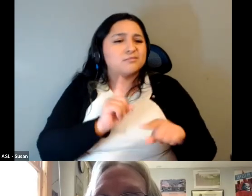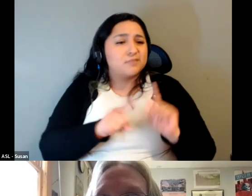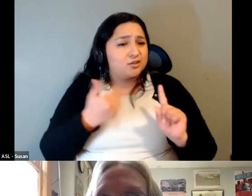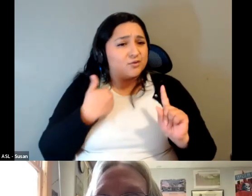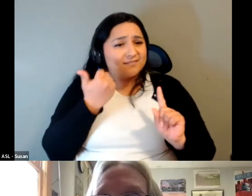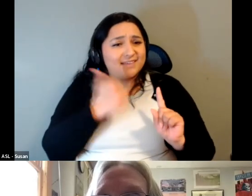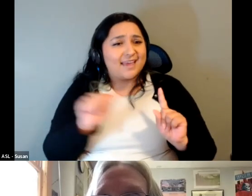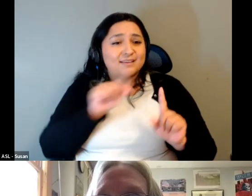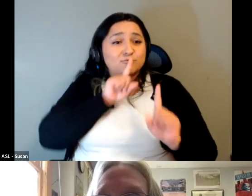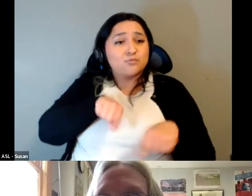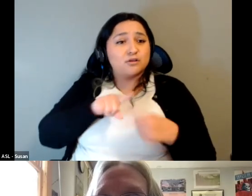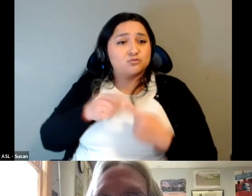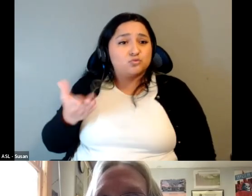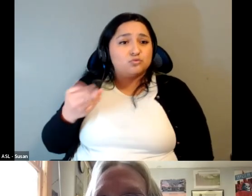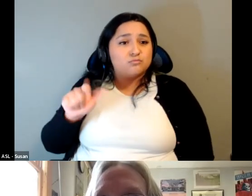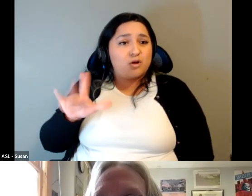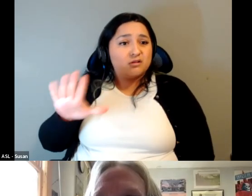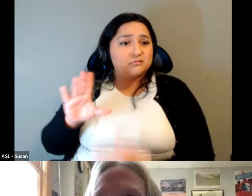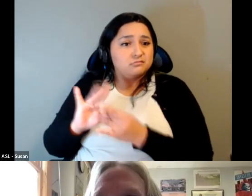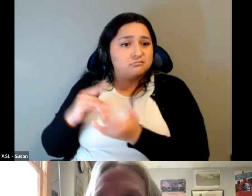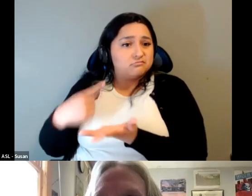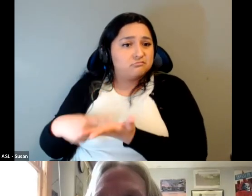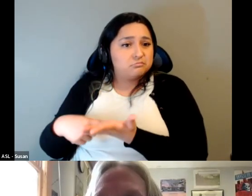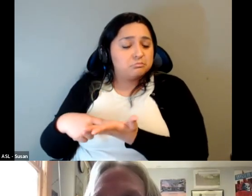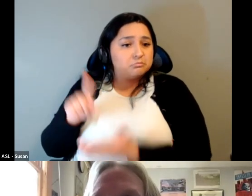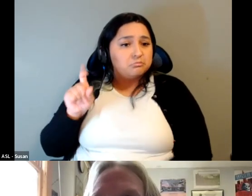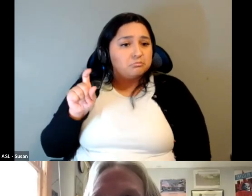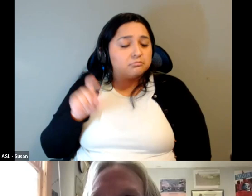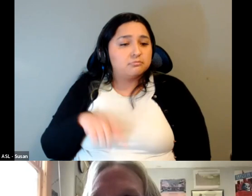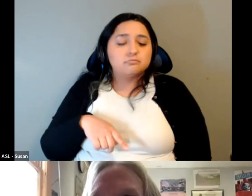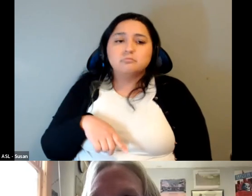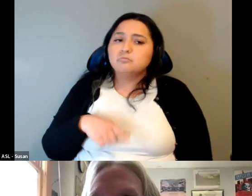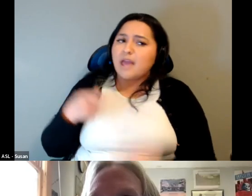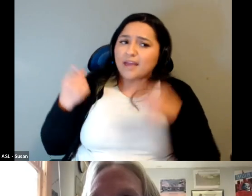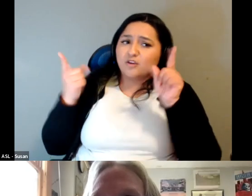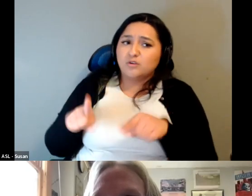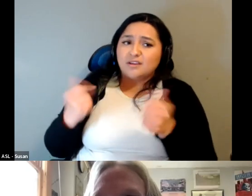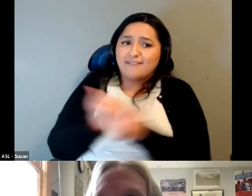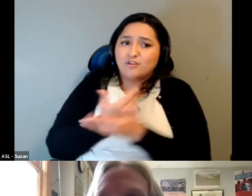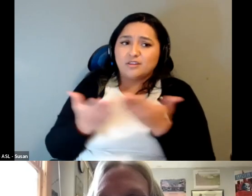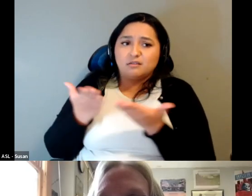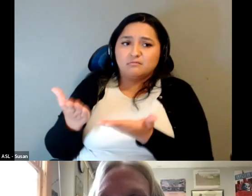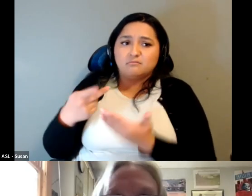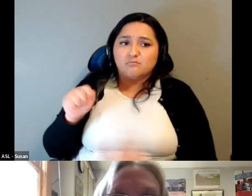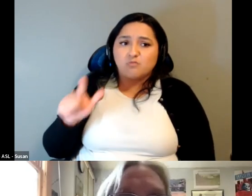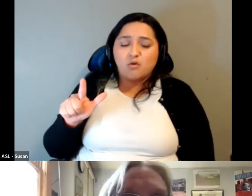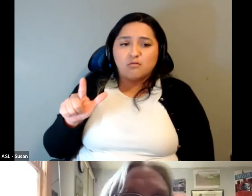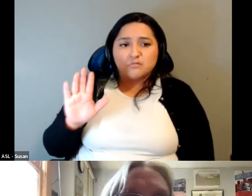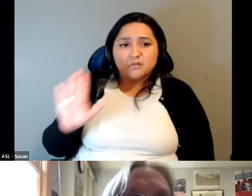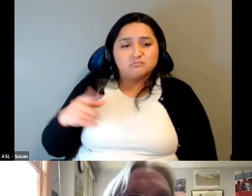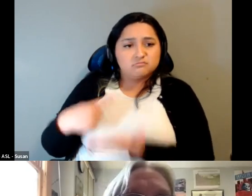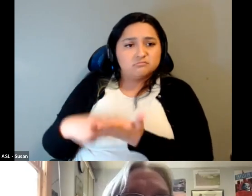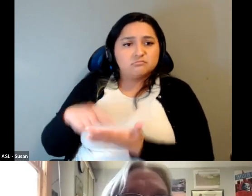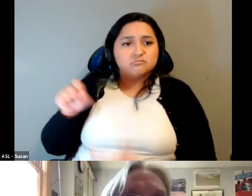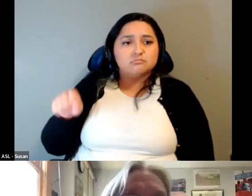over the past few minutes. Well, I mean, I agree with almost everything Paul said. It's the truth is that, you